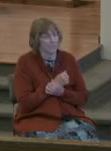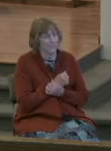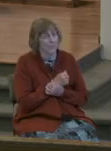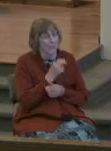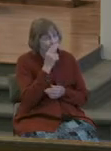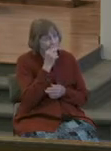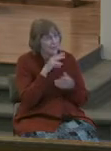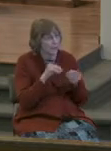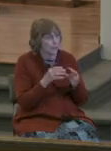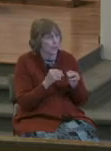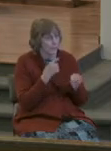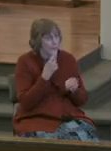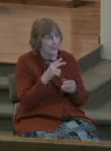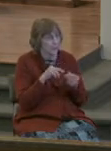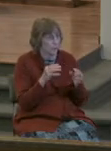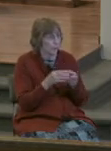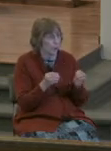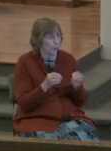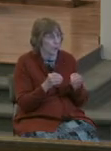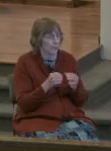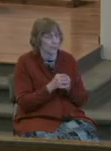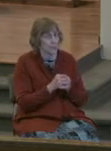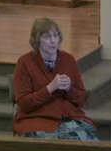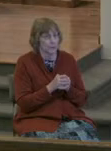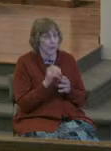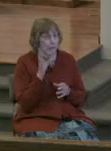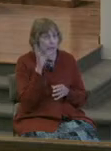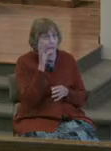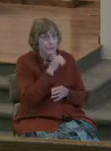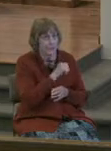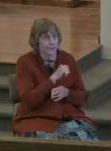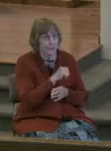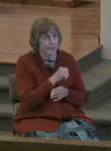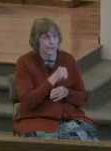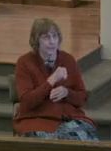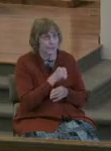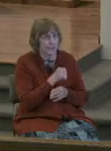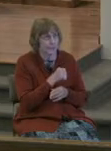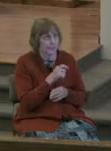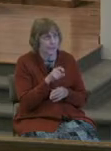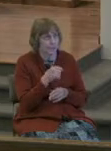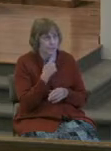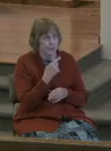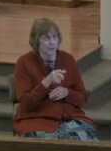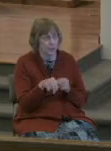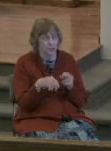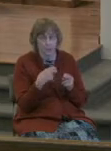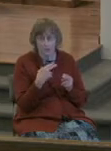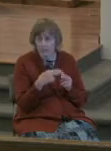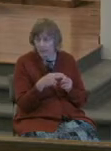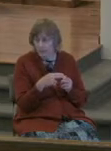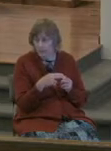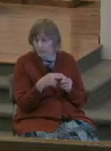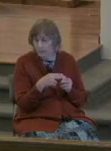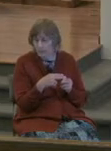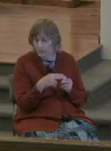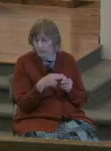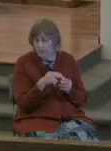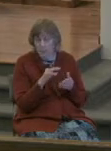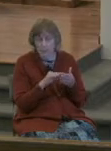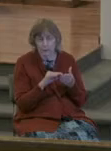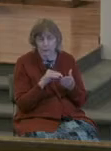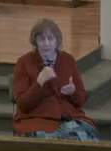story. I want to tell this story. I kind of missed the part that I needed to tell it when I was talking about being militant. But let me tell it anyway. Just forgive